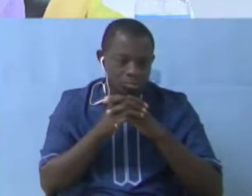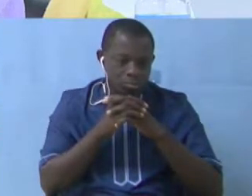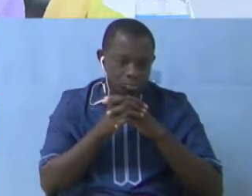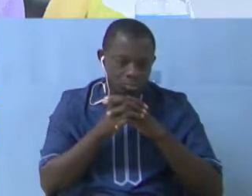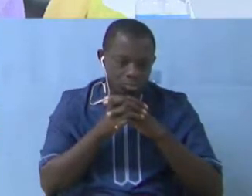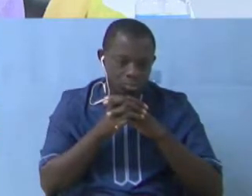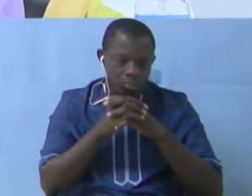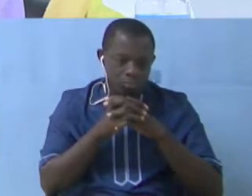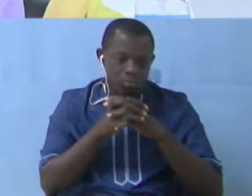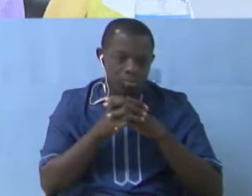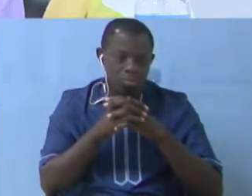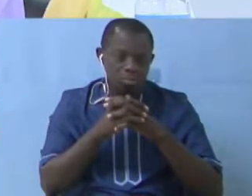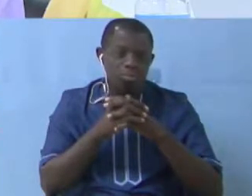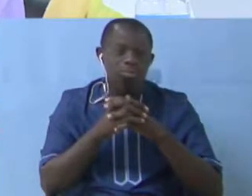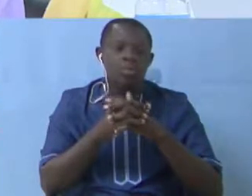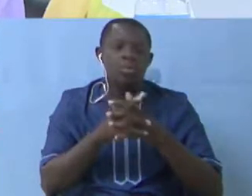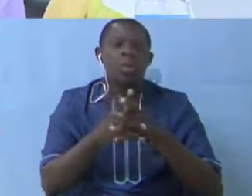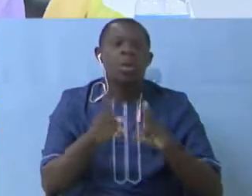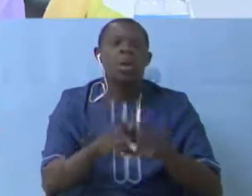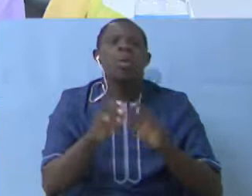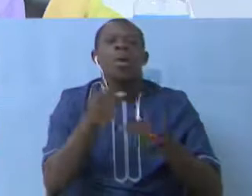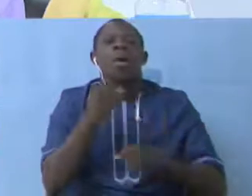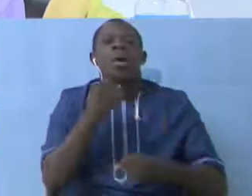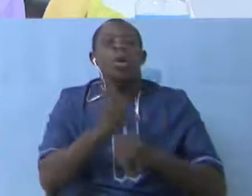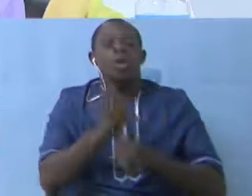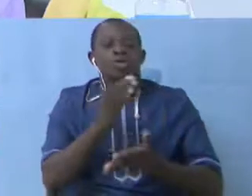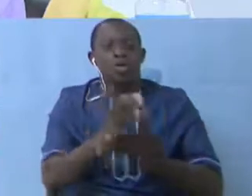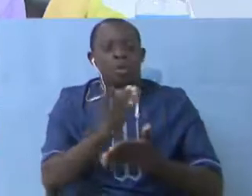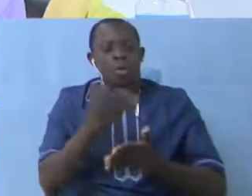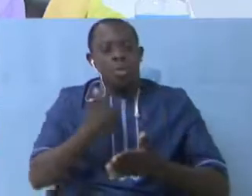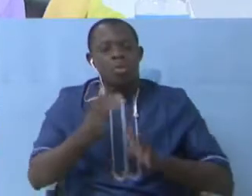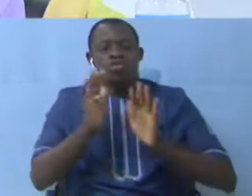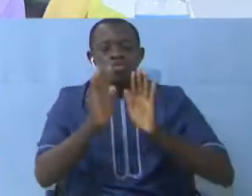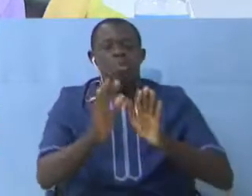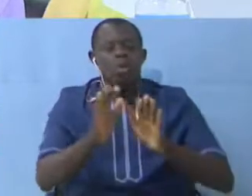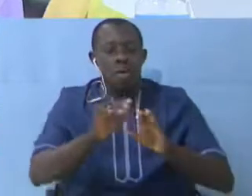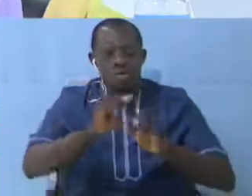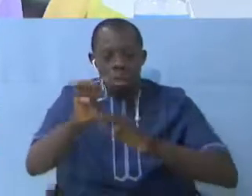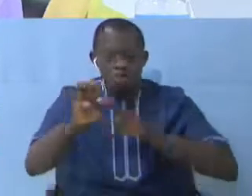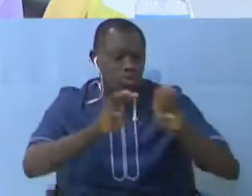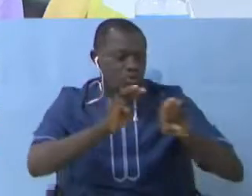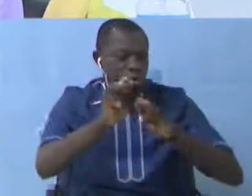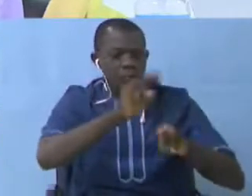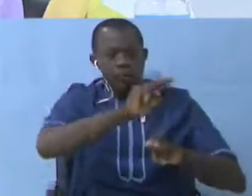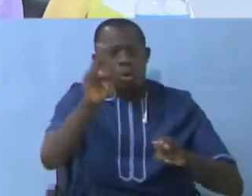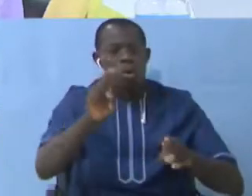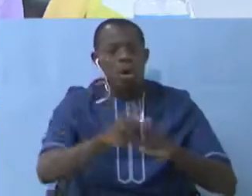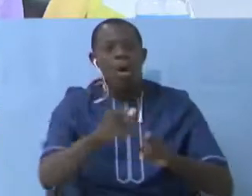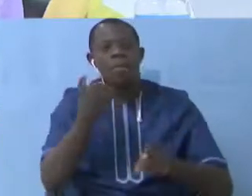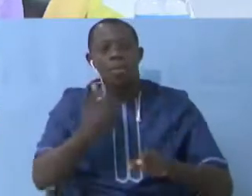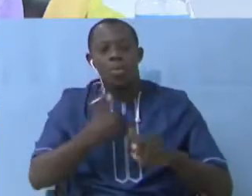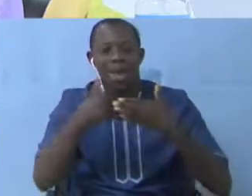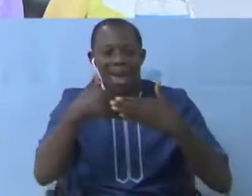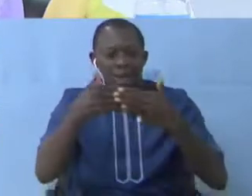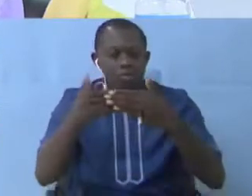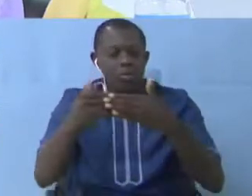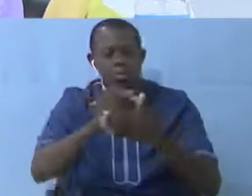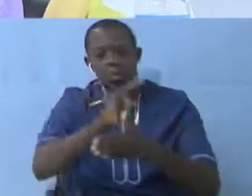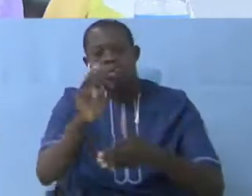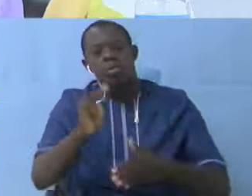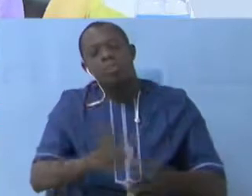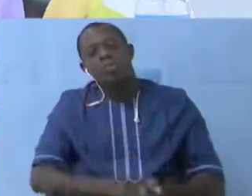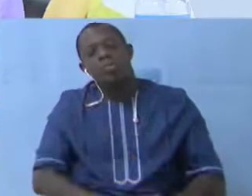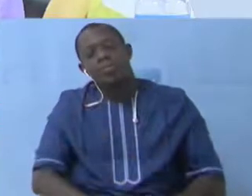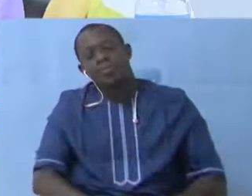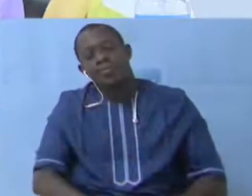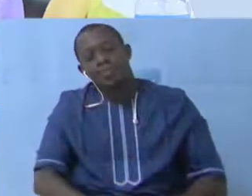of emergency bi. So that I think to restrict people's movement, people's actions, and probably to tënk nag nit ñi seen dem ak dikk